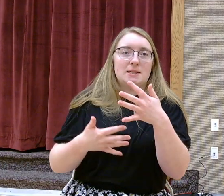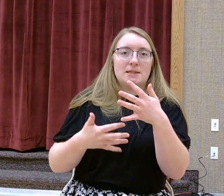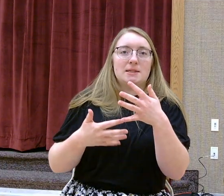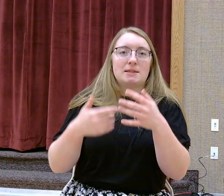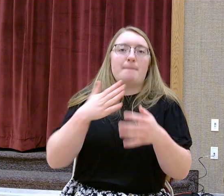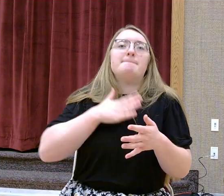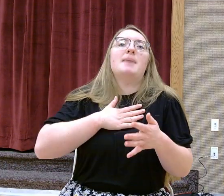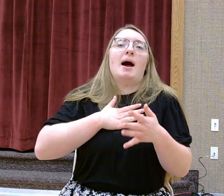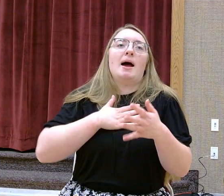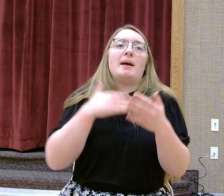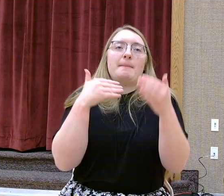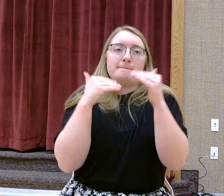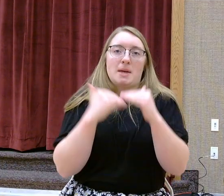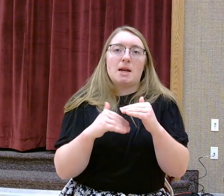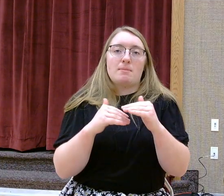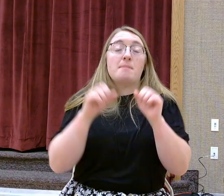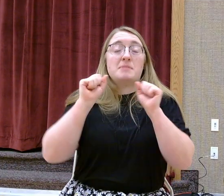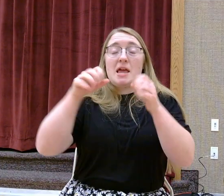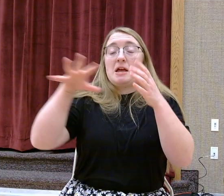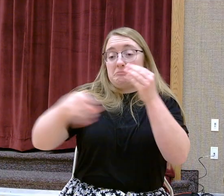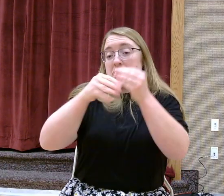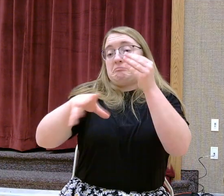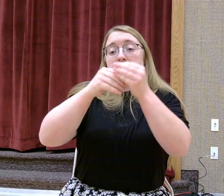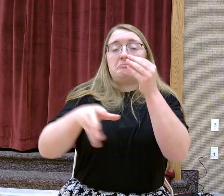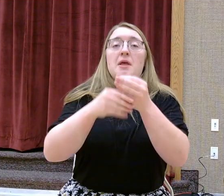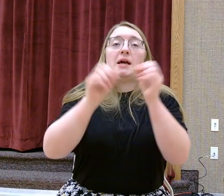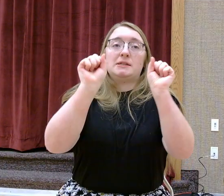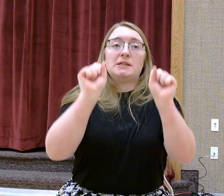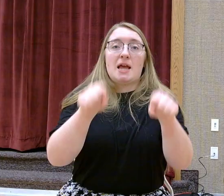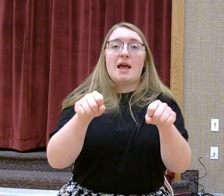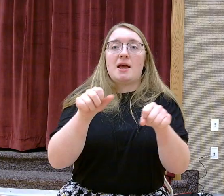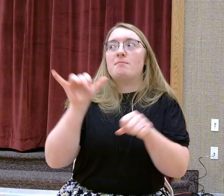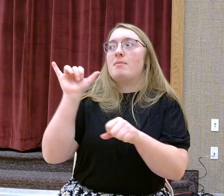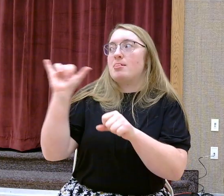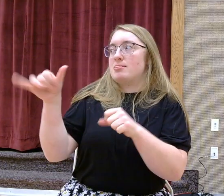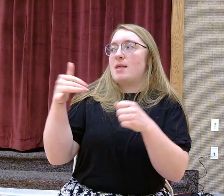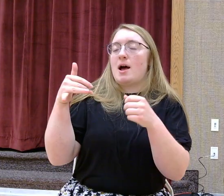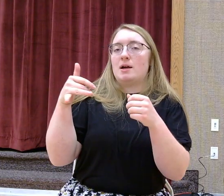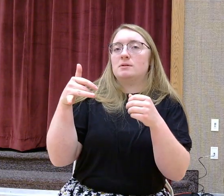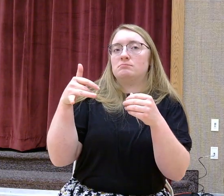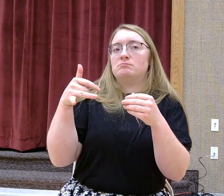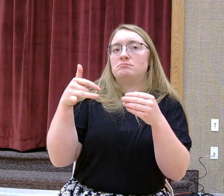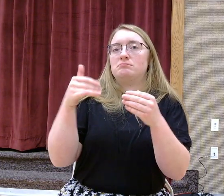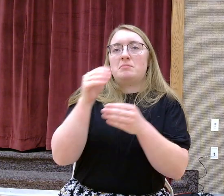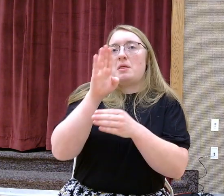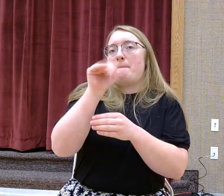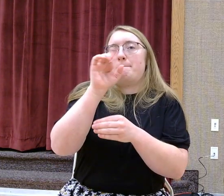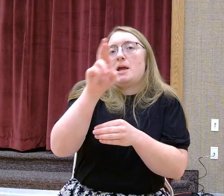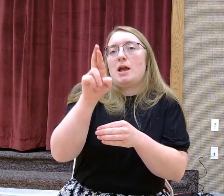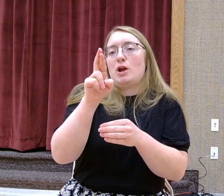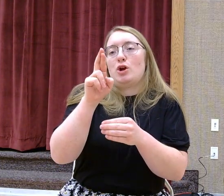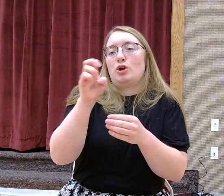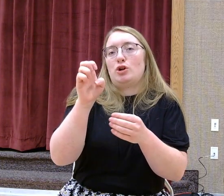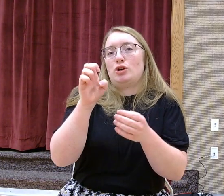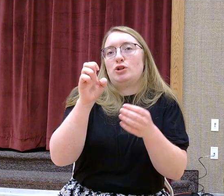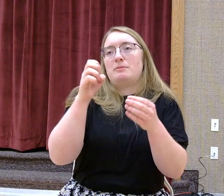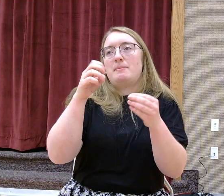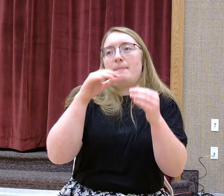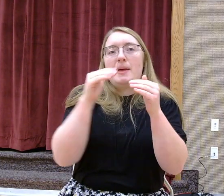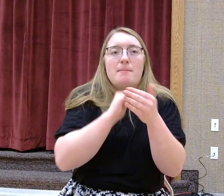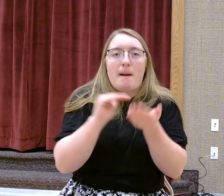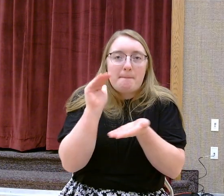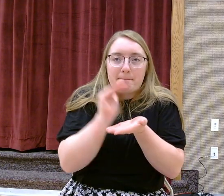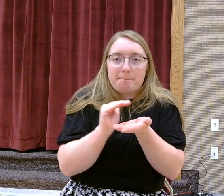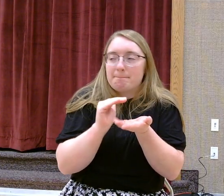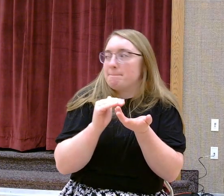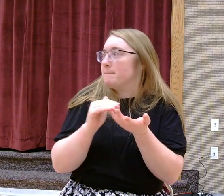bare minimum. Yeah, you could add a lot more to this list, but this would be the bare minimum that I would suggest. And that you could put it in I mean, you could put it in something